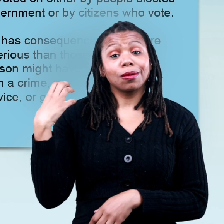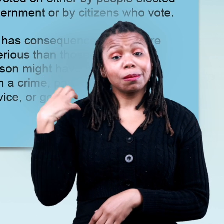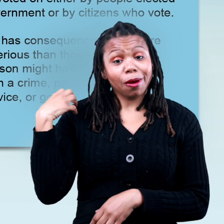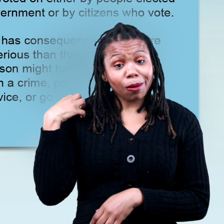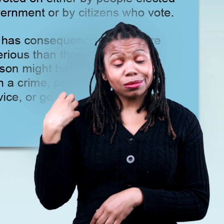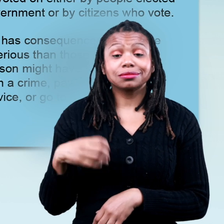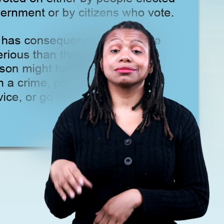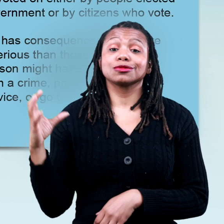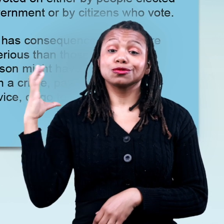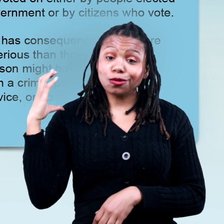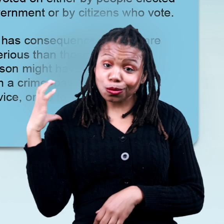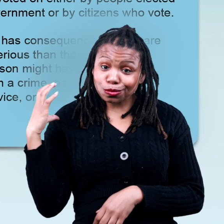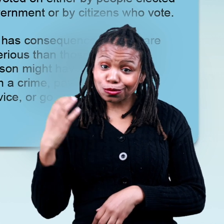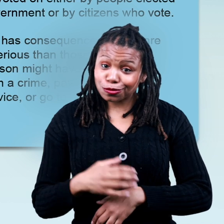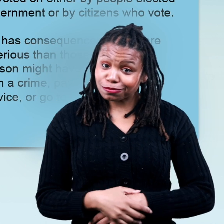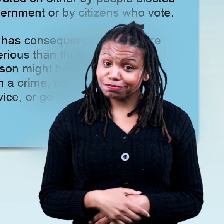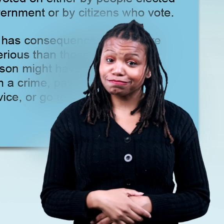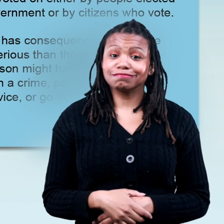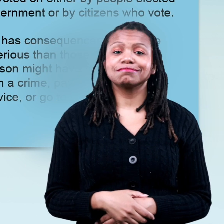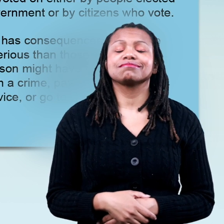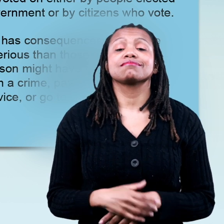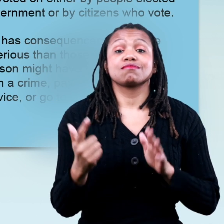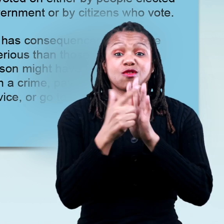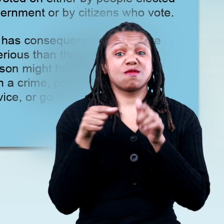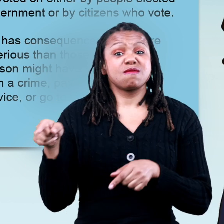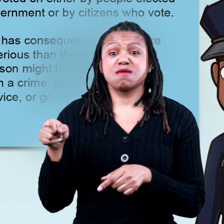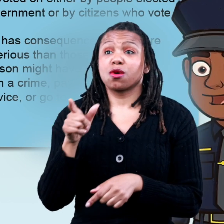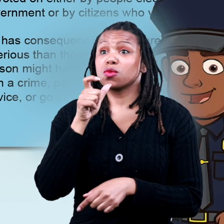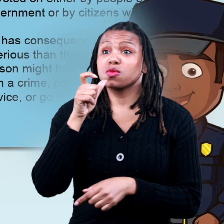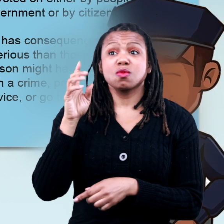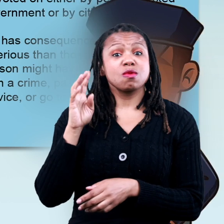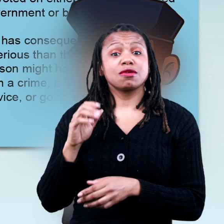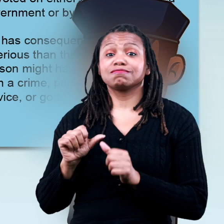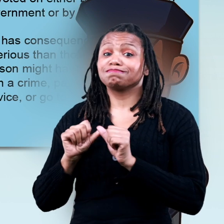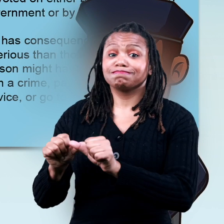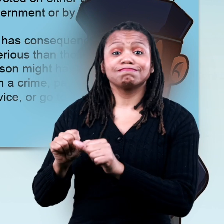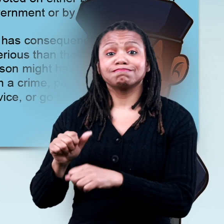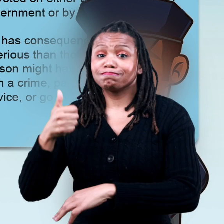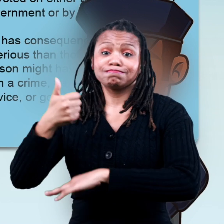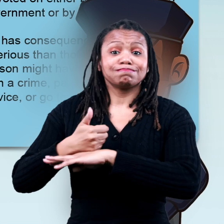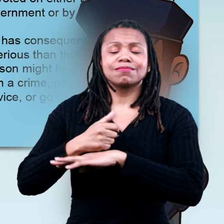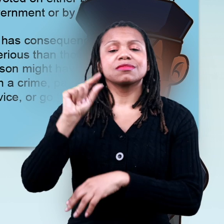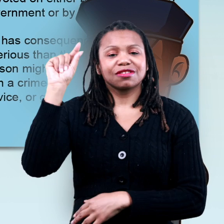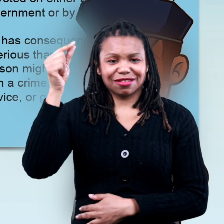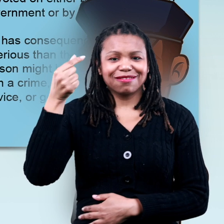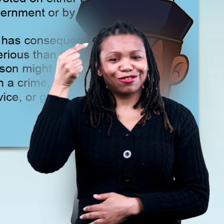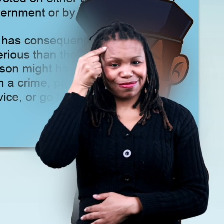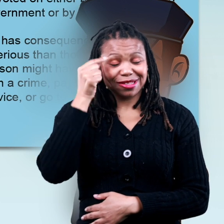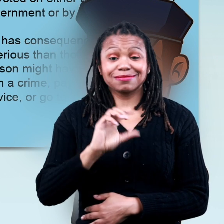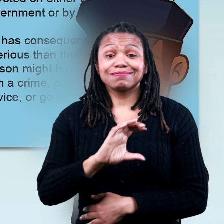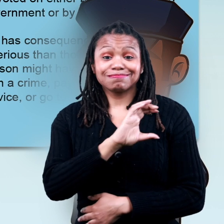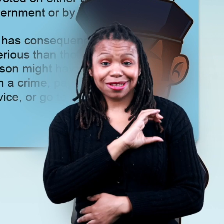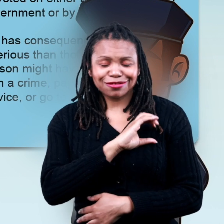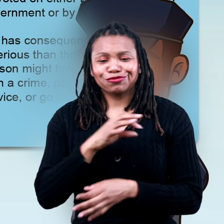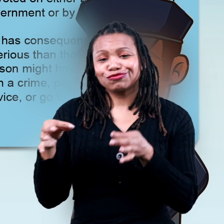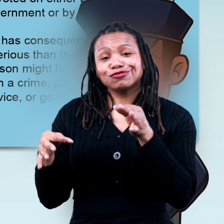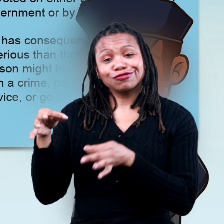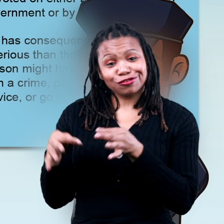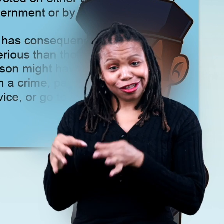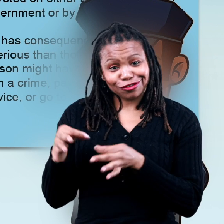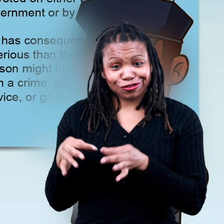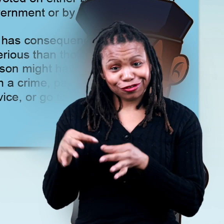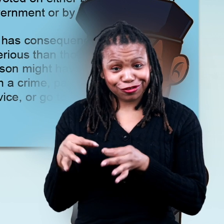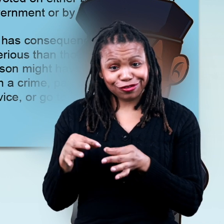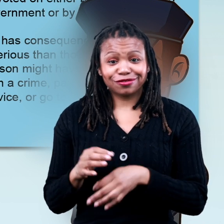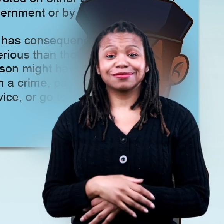principals, coaches, and bosses. Laws are enforced by people who work for the government, like